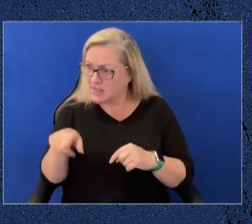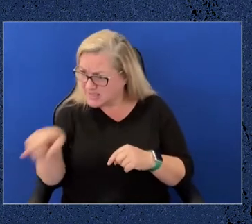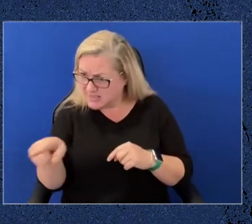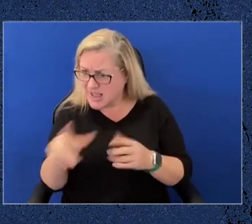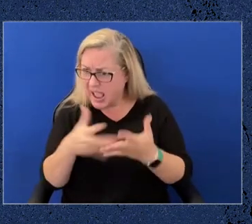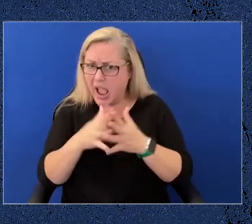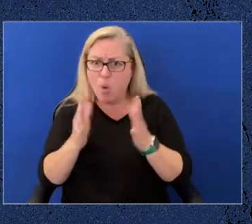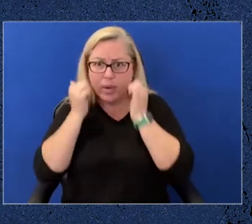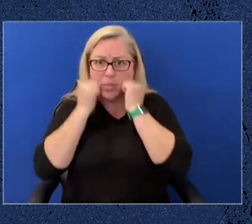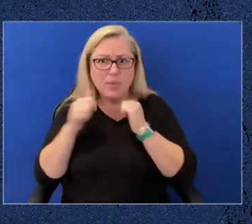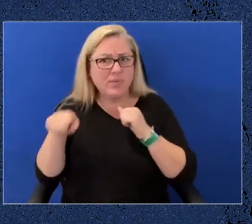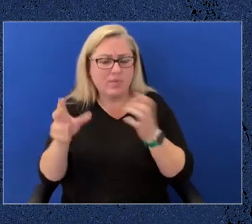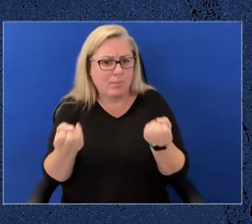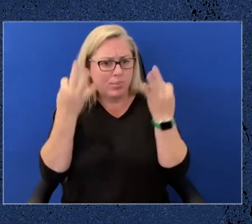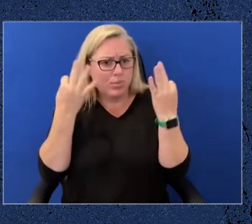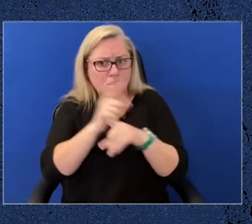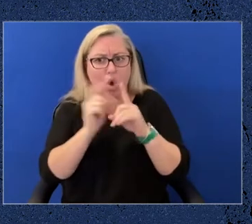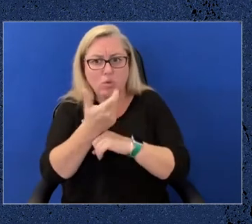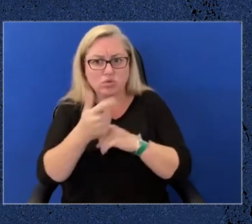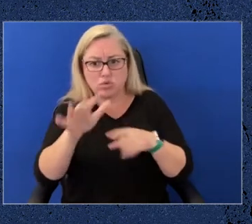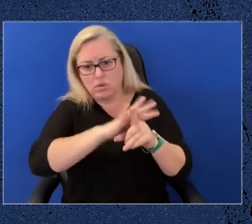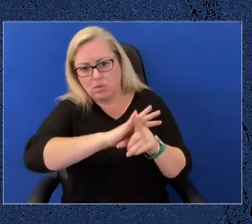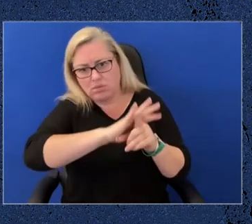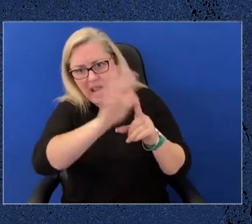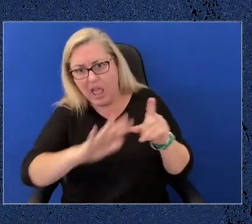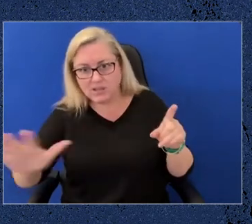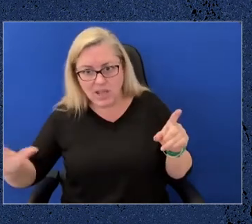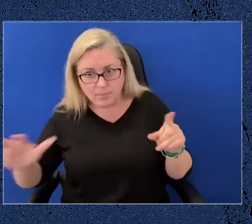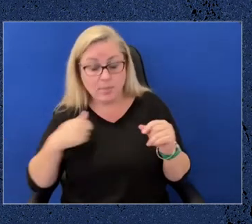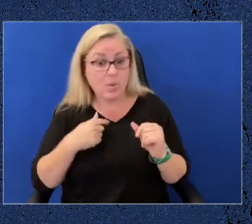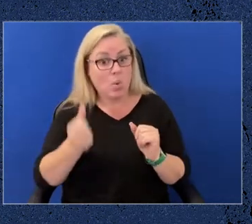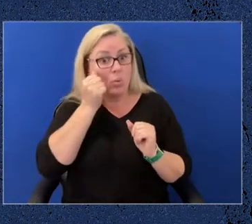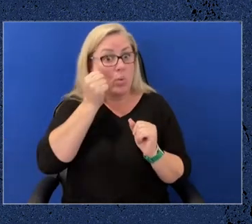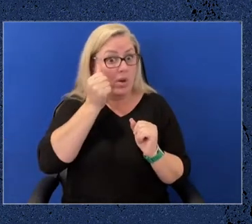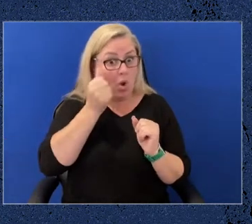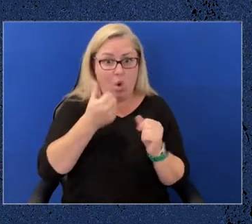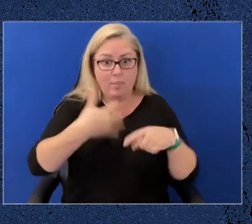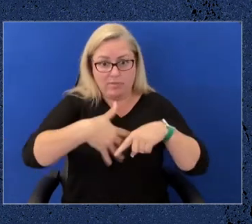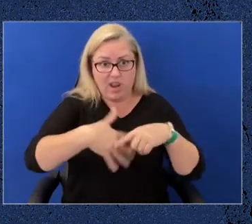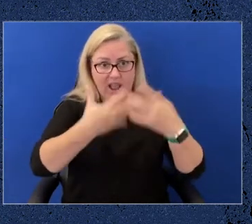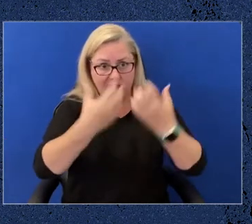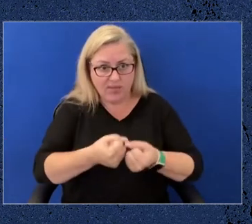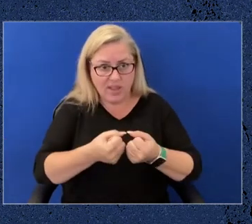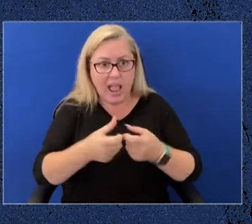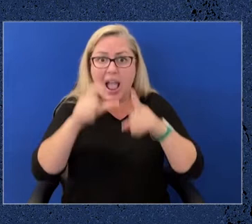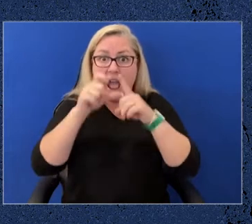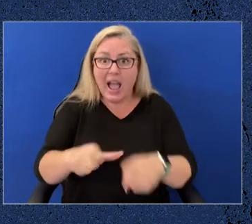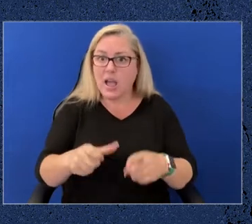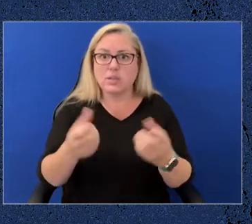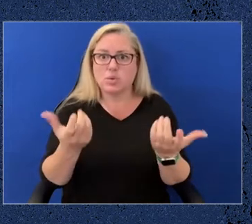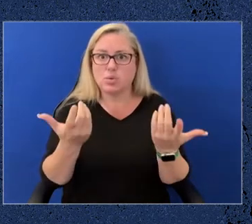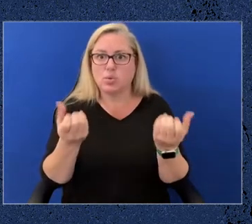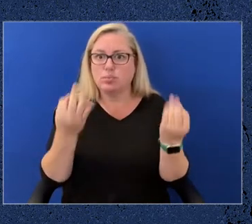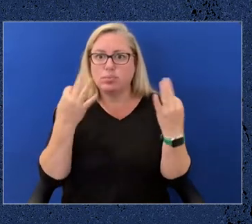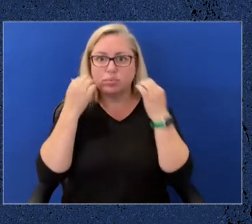a cultural landscape, you know, given all this sort of background that we know, it becomes very hard to disprove that. You know? And